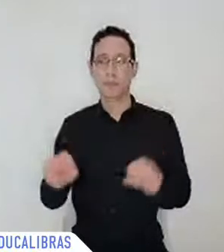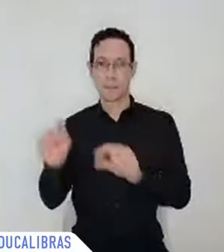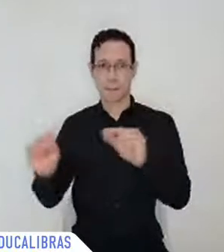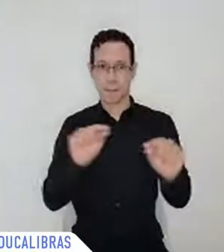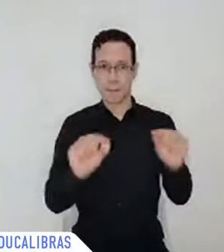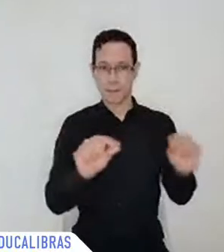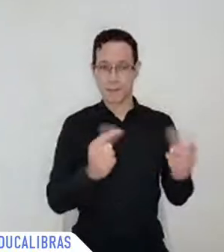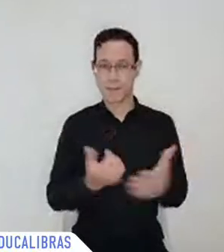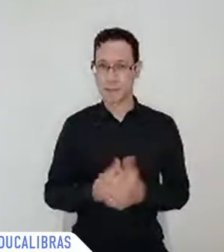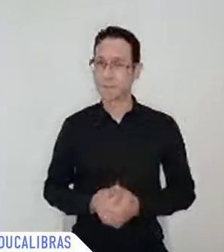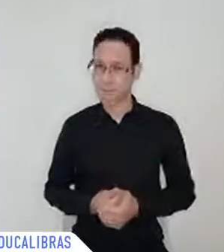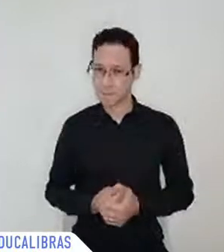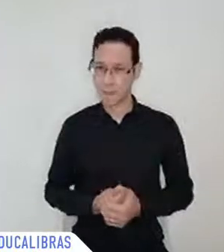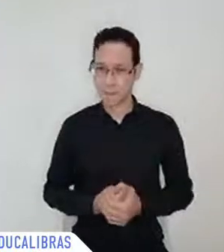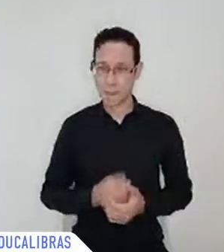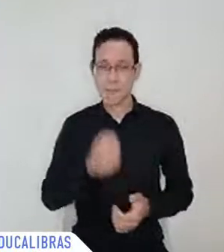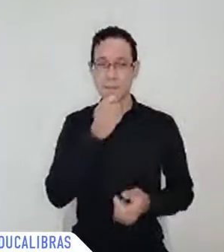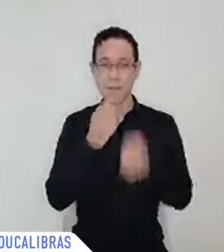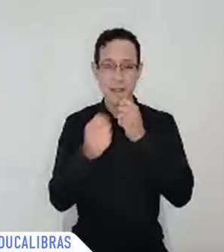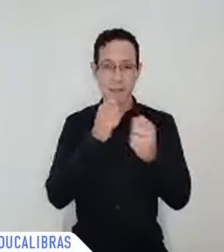affecting really the health of the